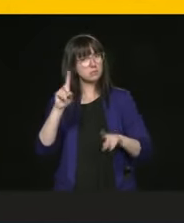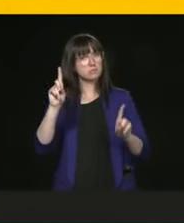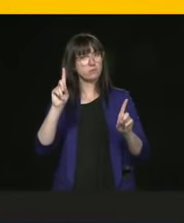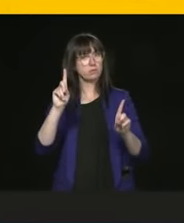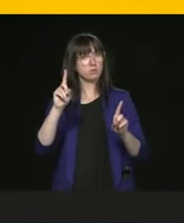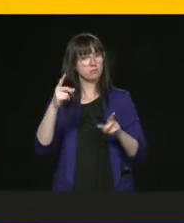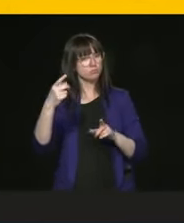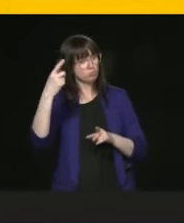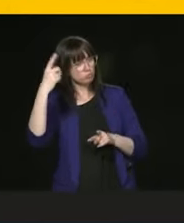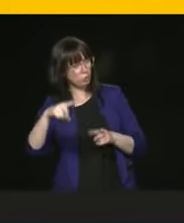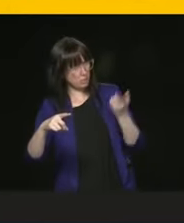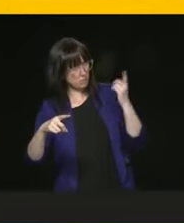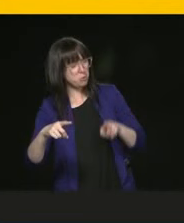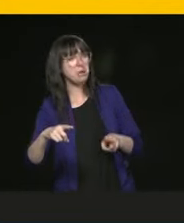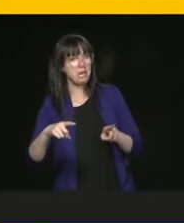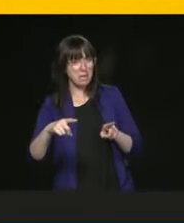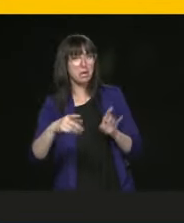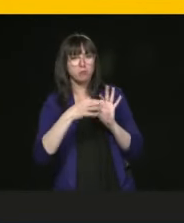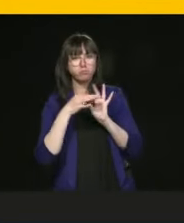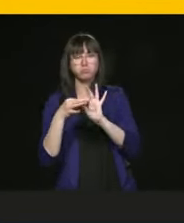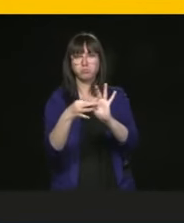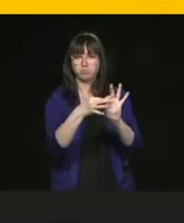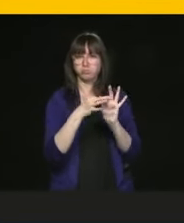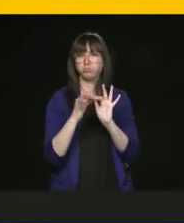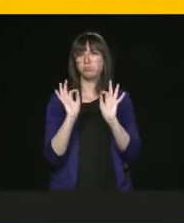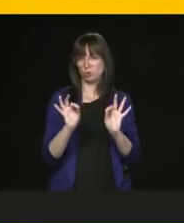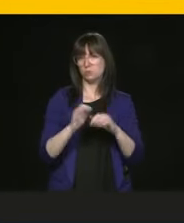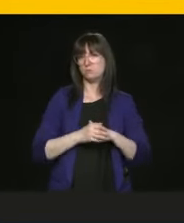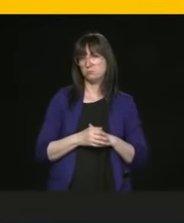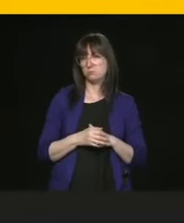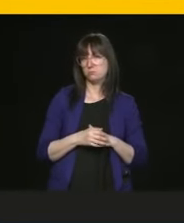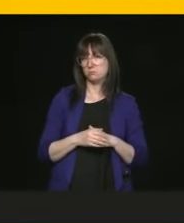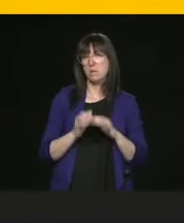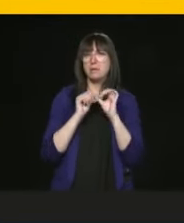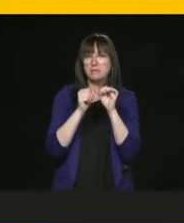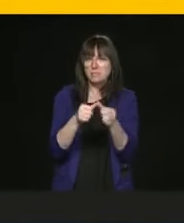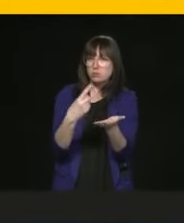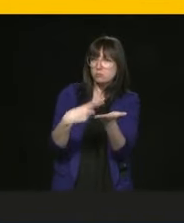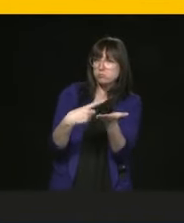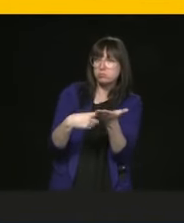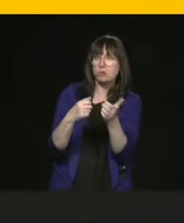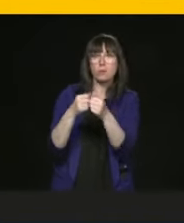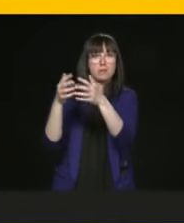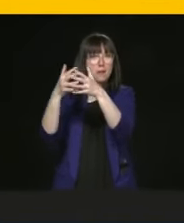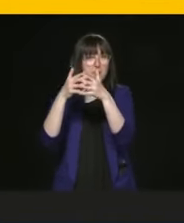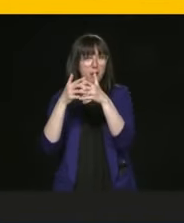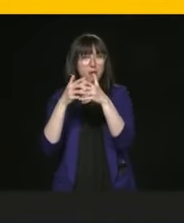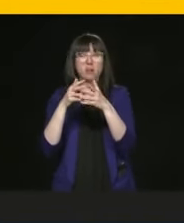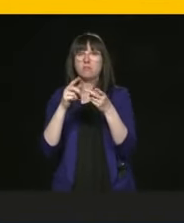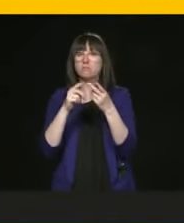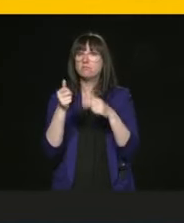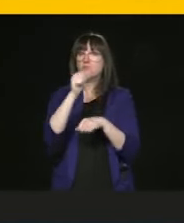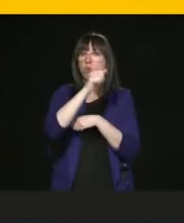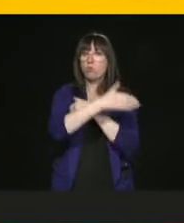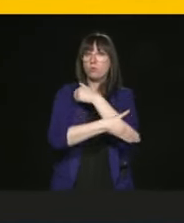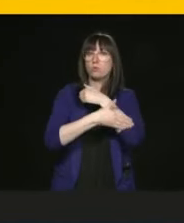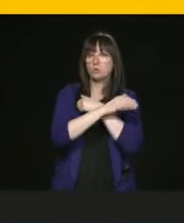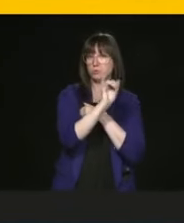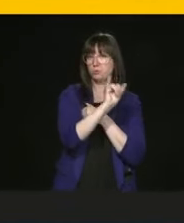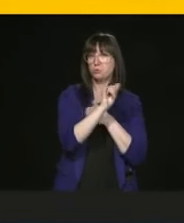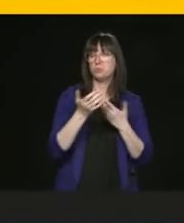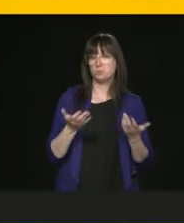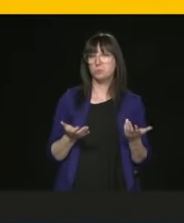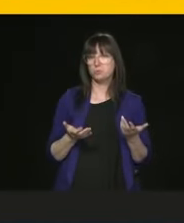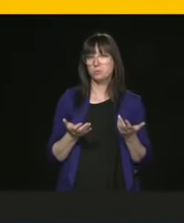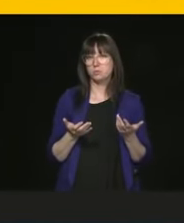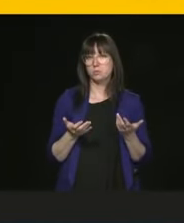mutually agreed on and carefully coordinated measure. We will continue those measures, both with the United States and with the world, for